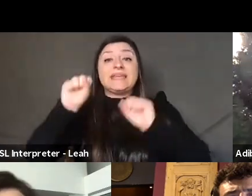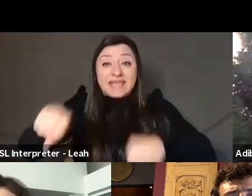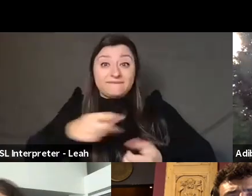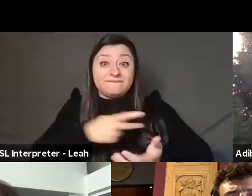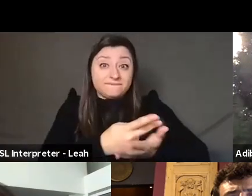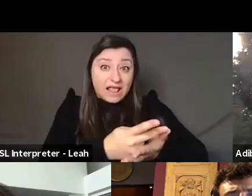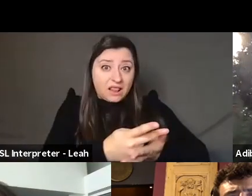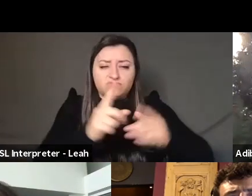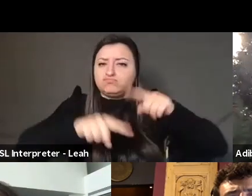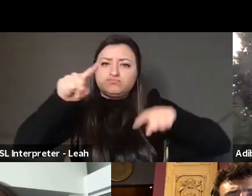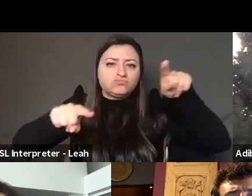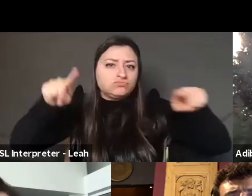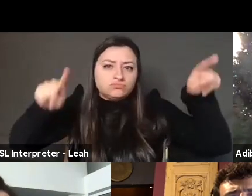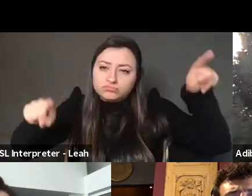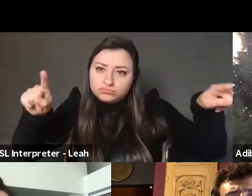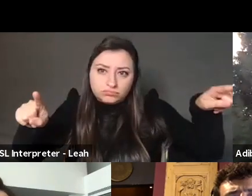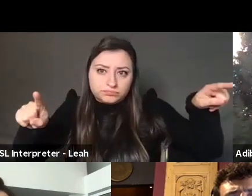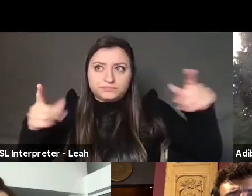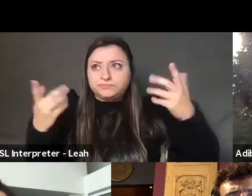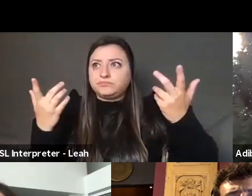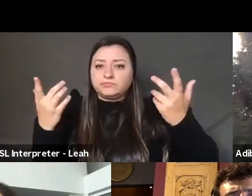at varying rates over